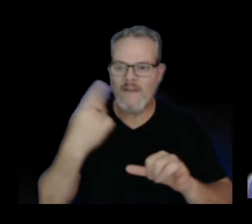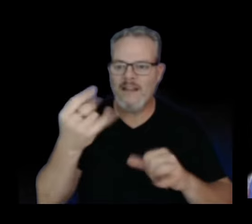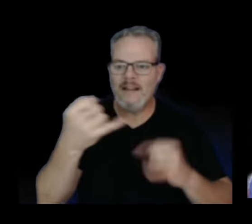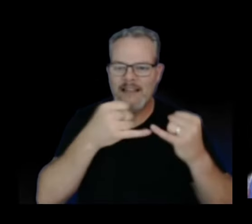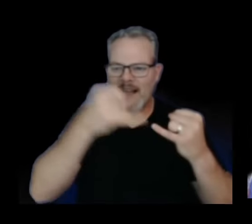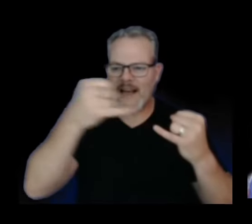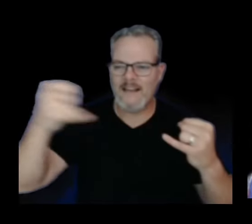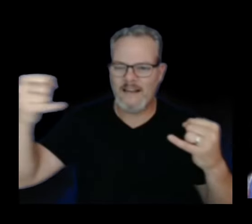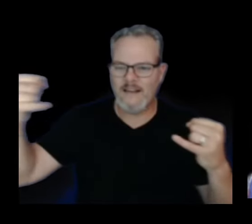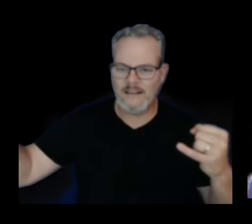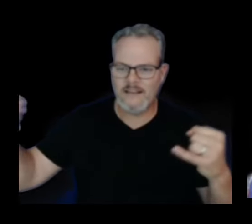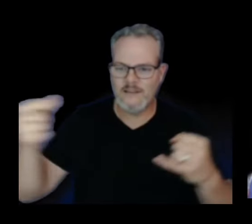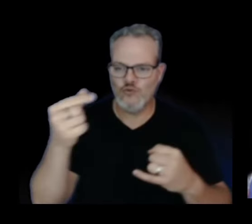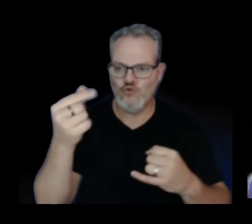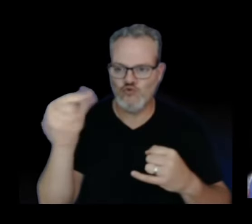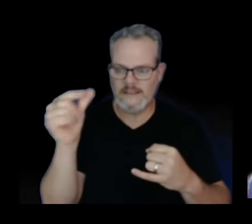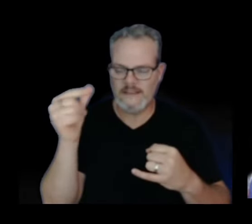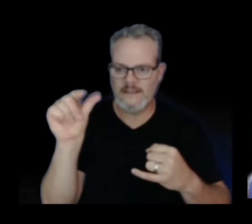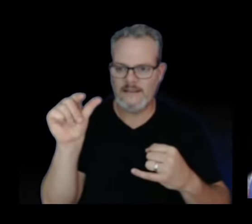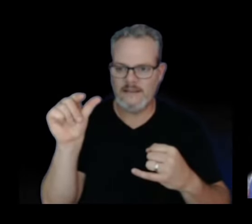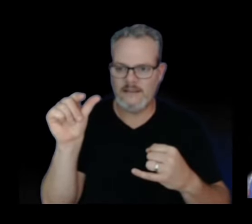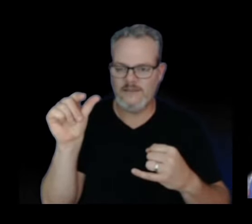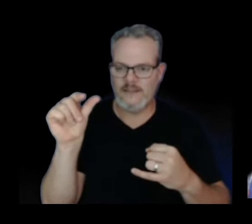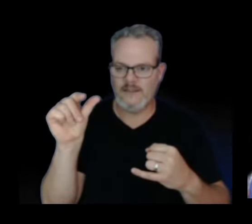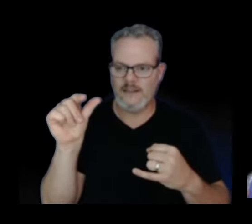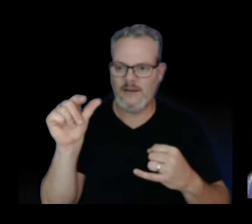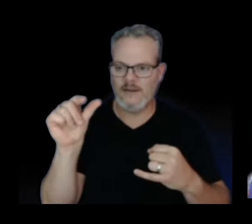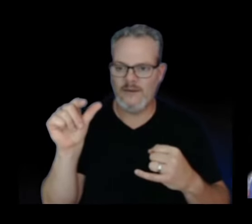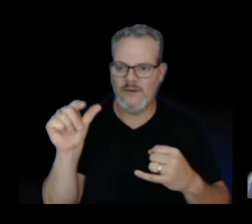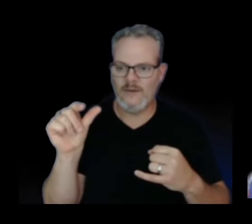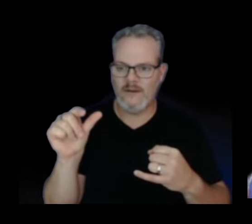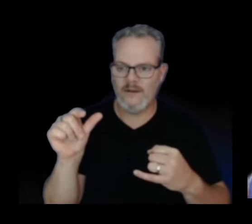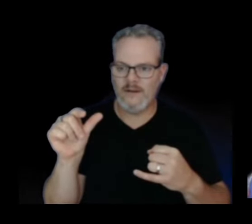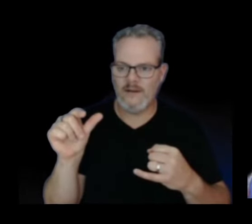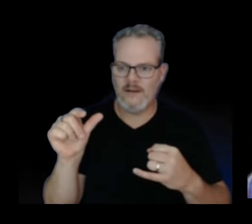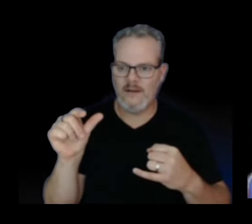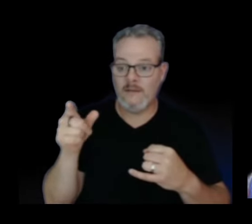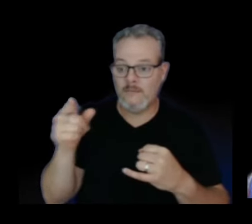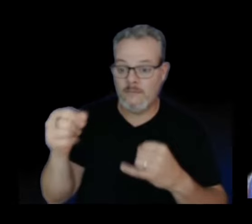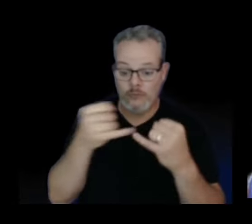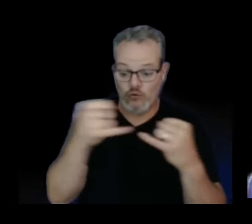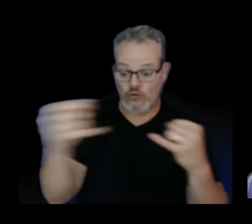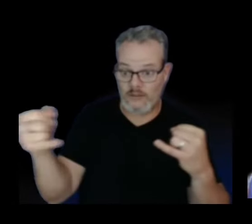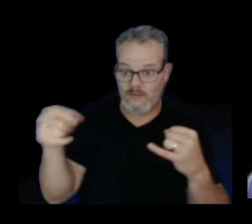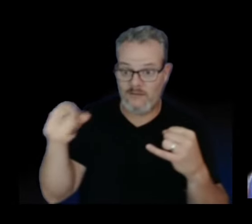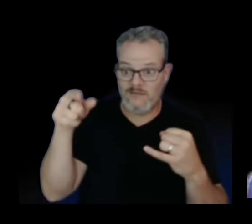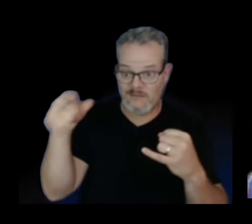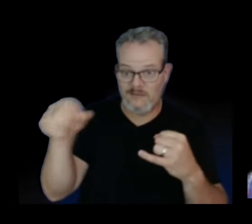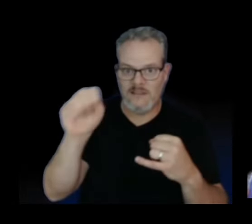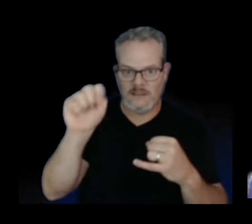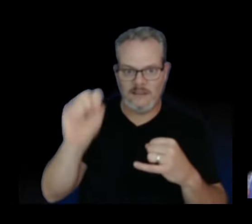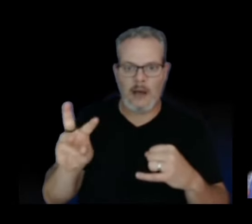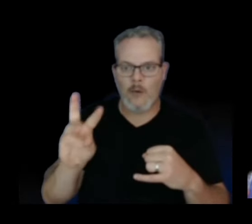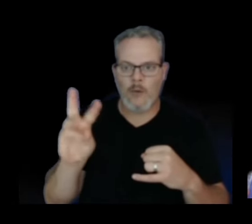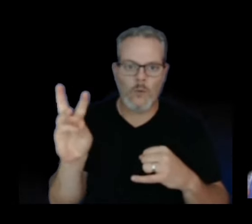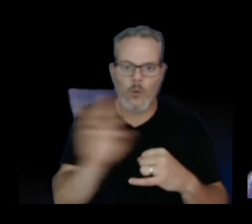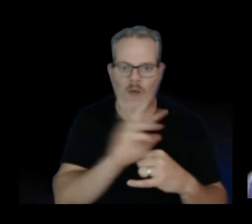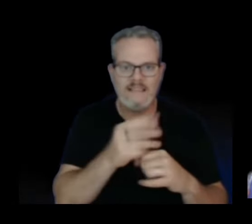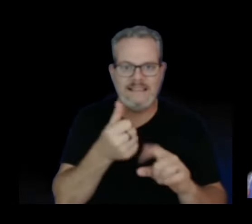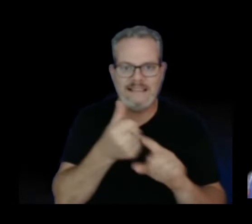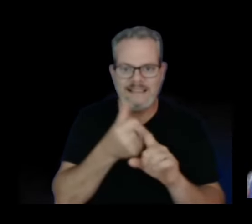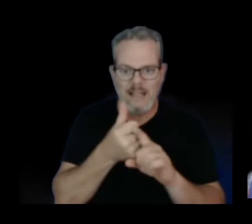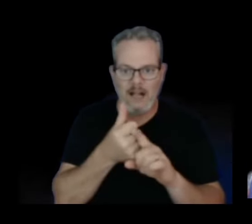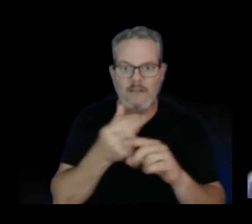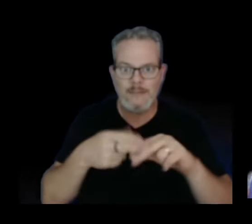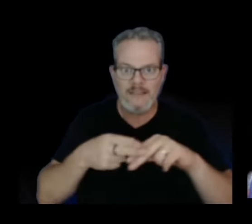is the one that points to the South Caldera area, southwest rift connector. This one has been inflating for much